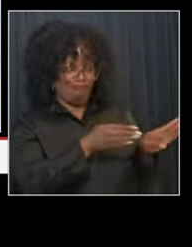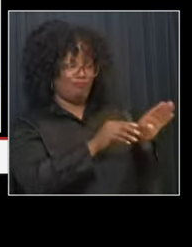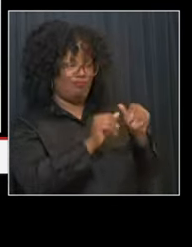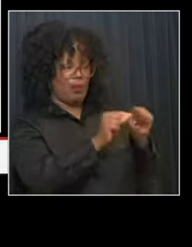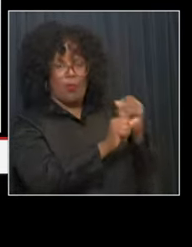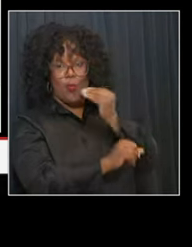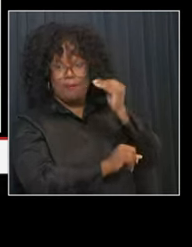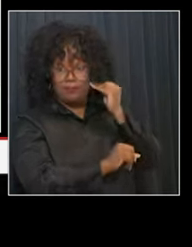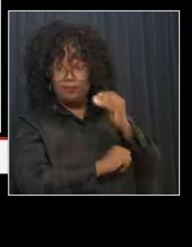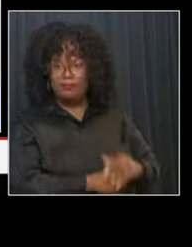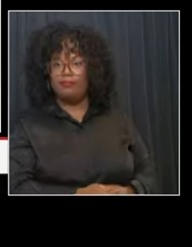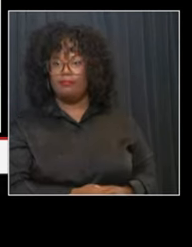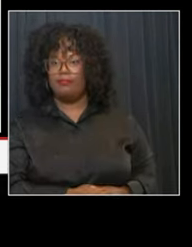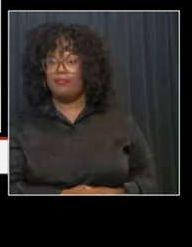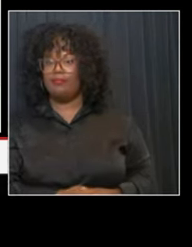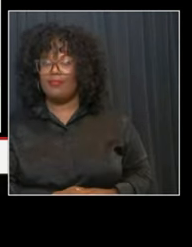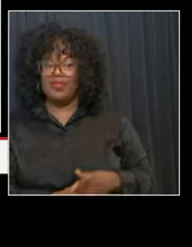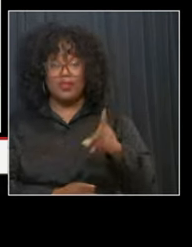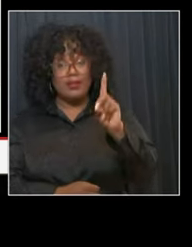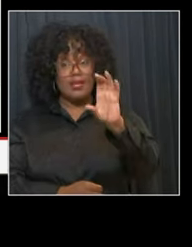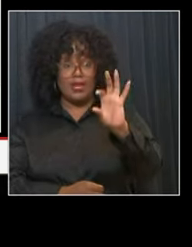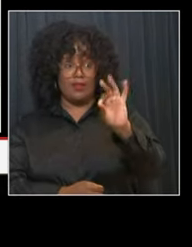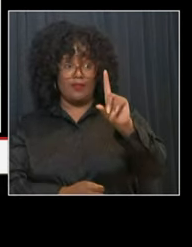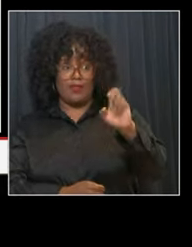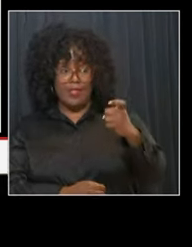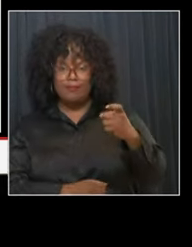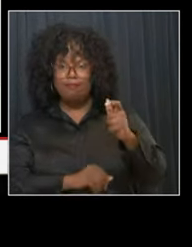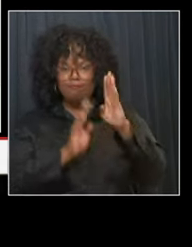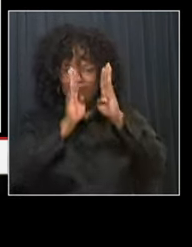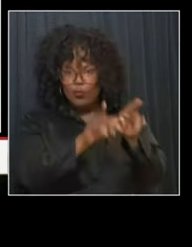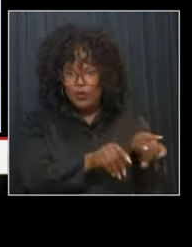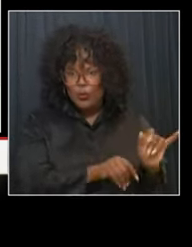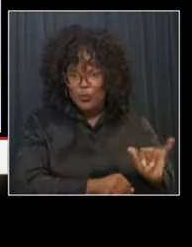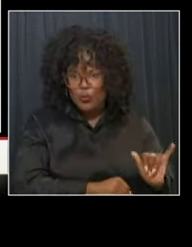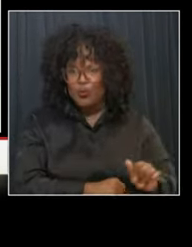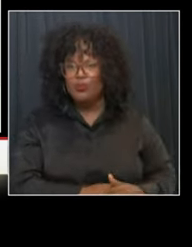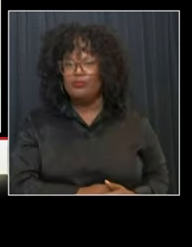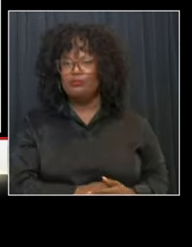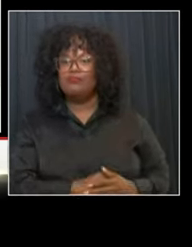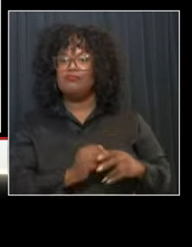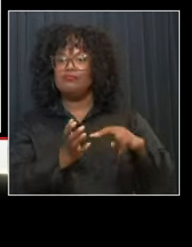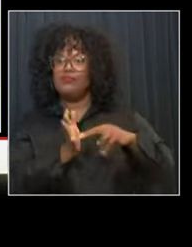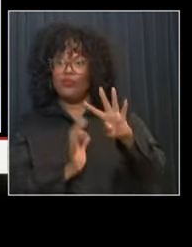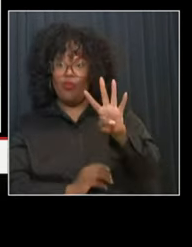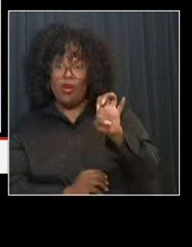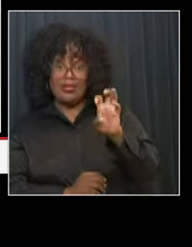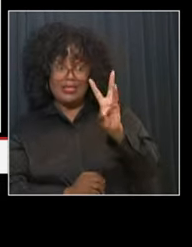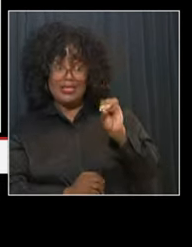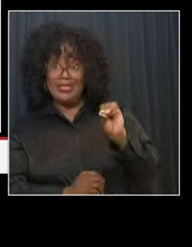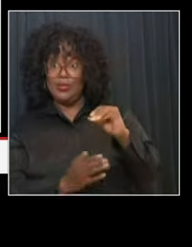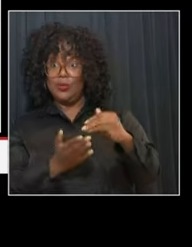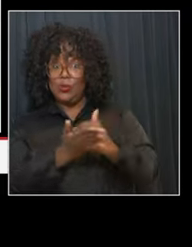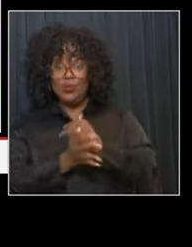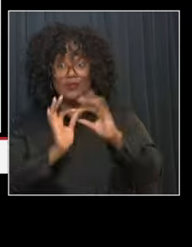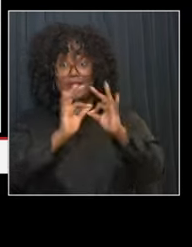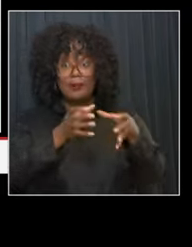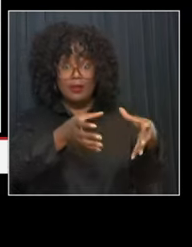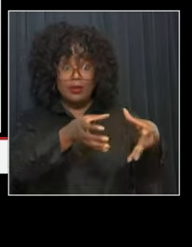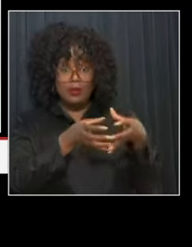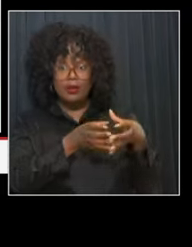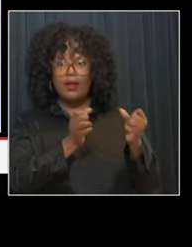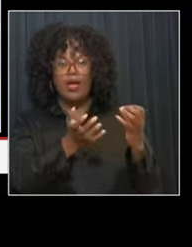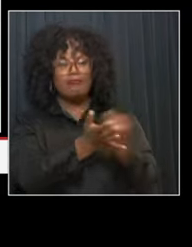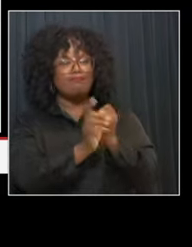million investment. So this will support approximately 460 families to create new exit pathways to family exiting